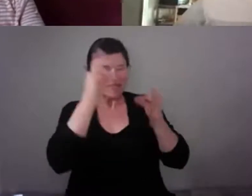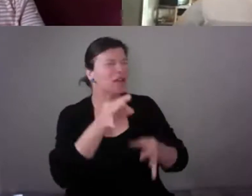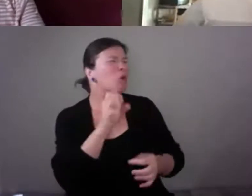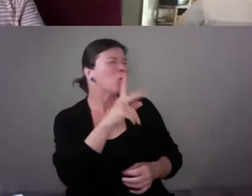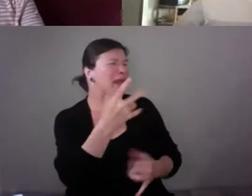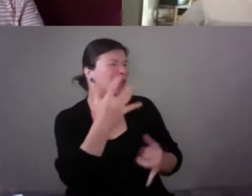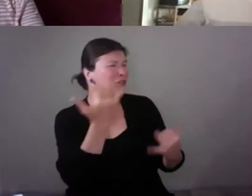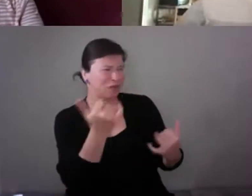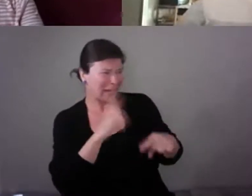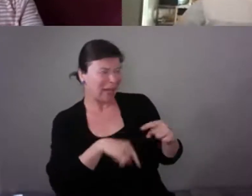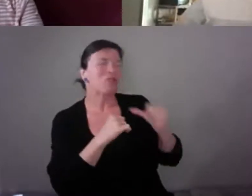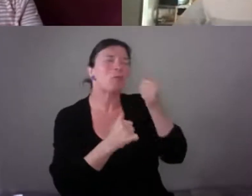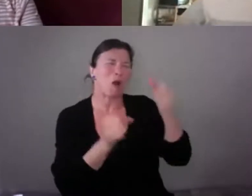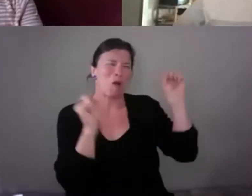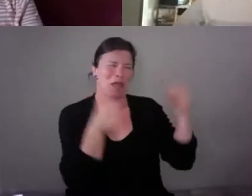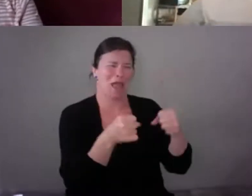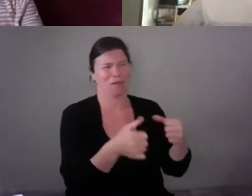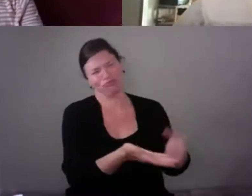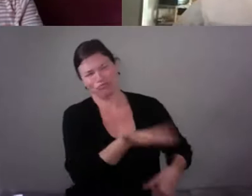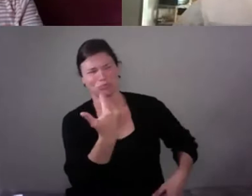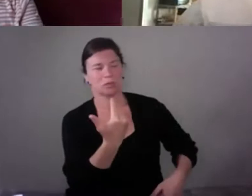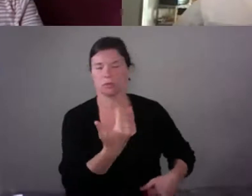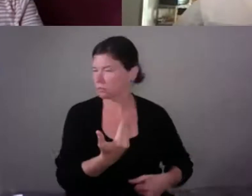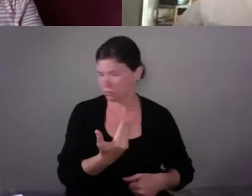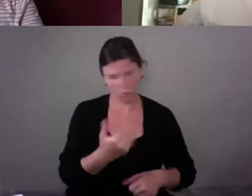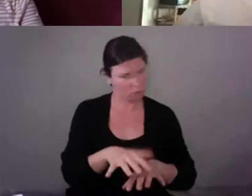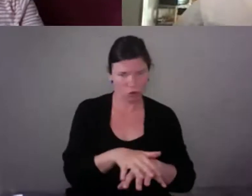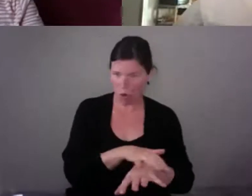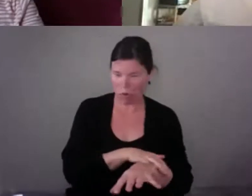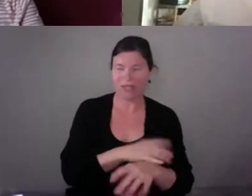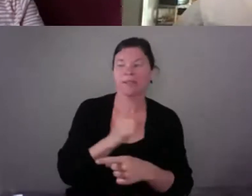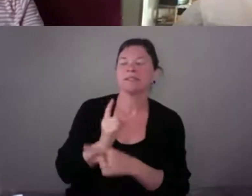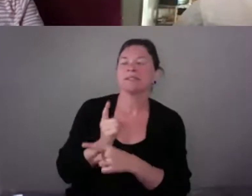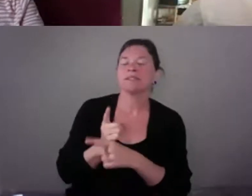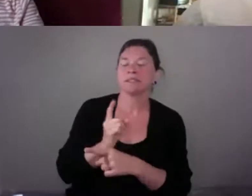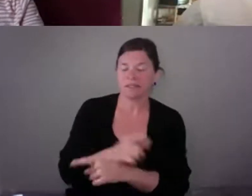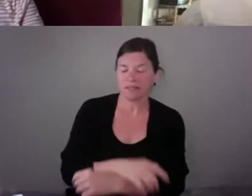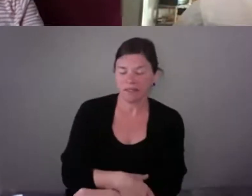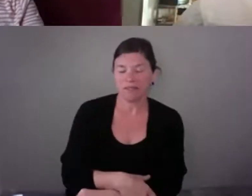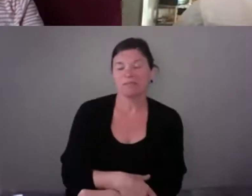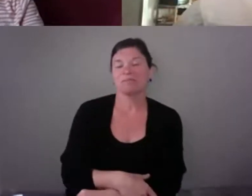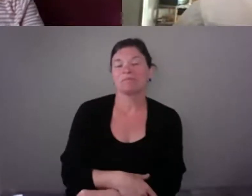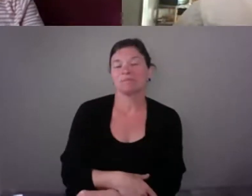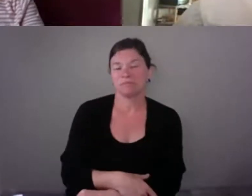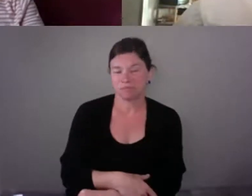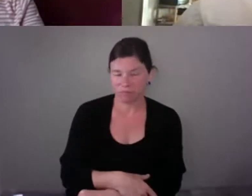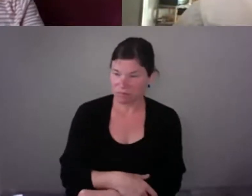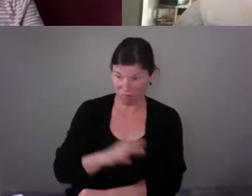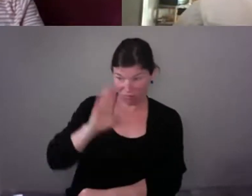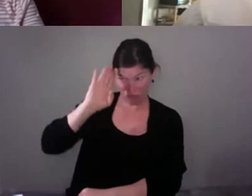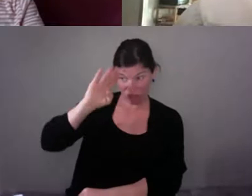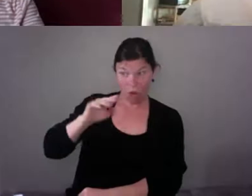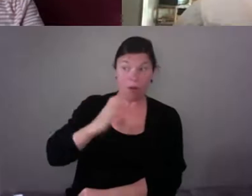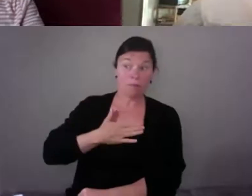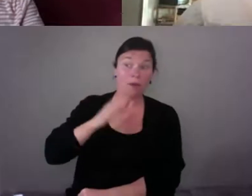yeah, yeah. And they had marches and they held signs in the